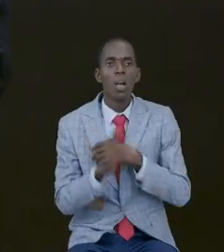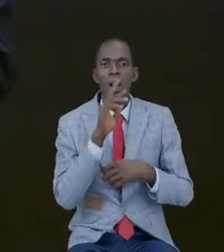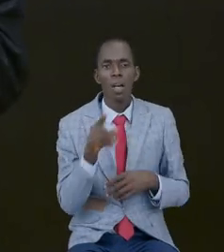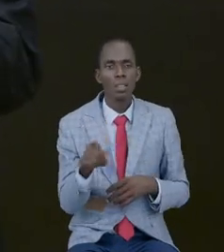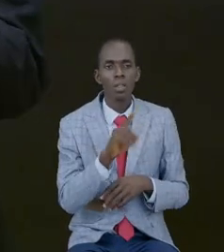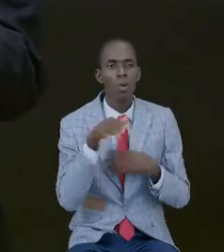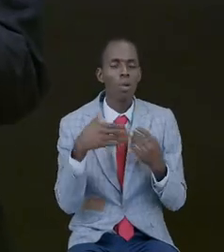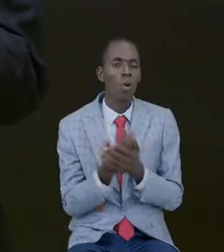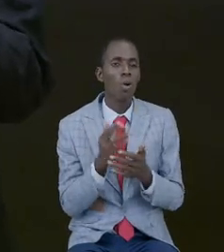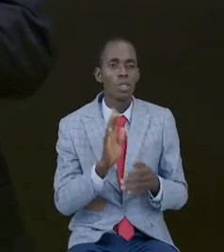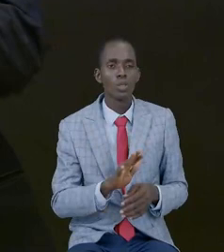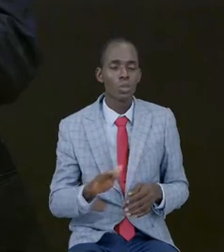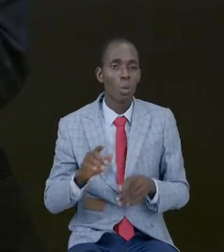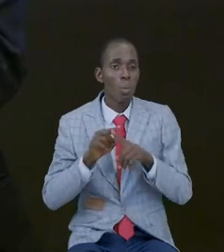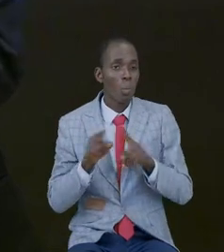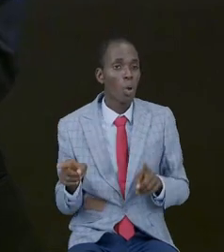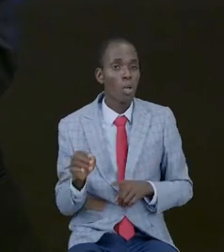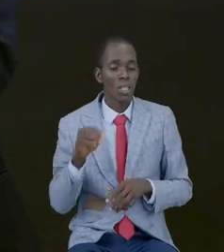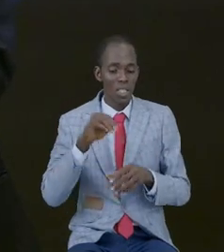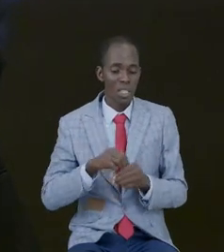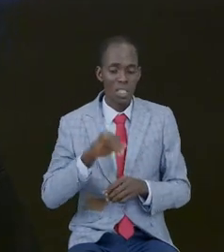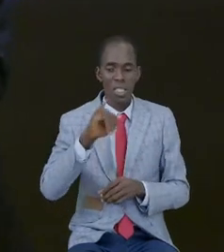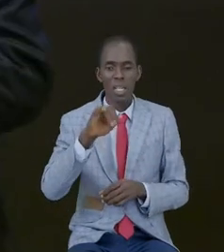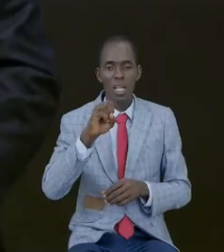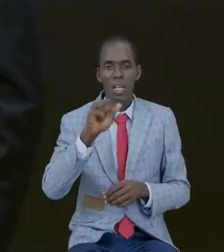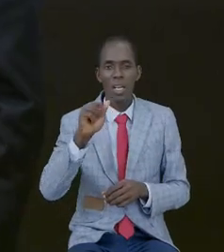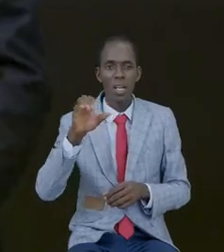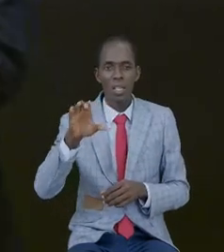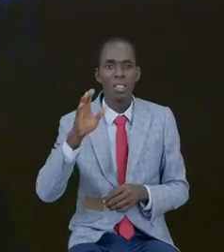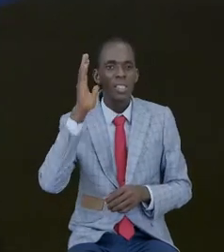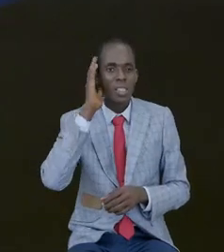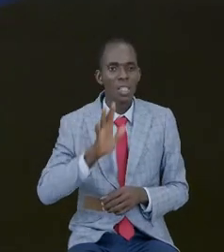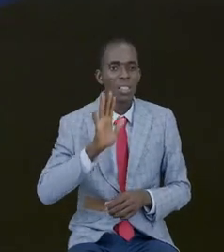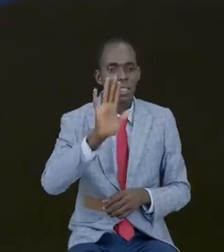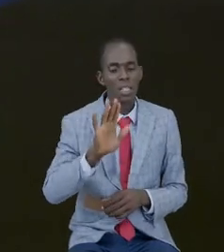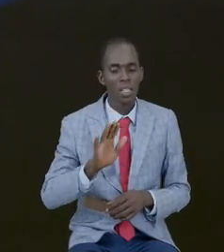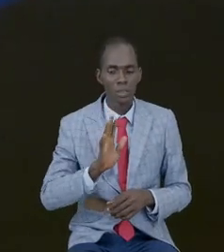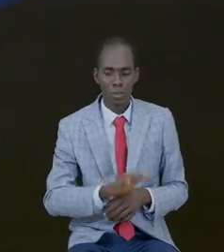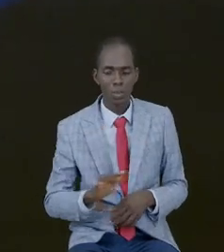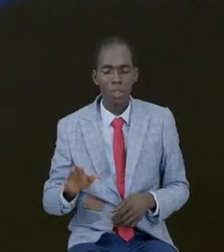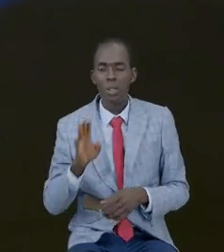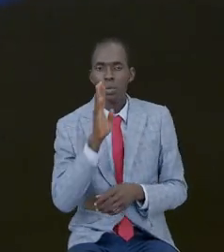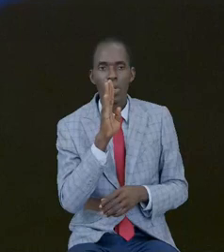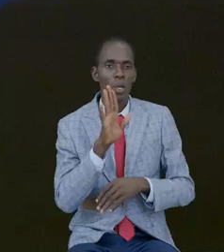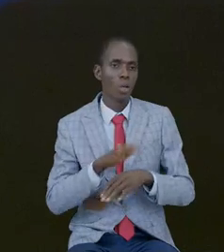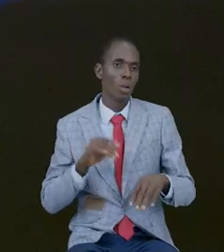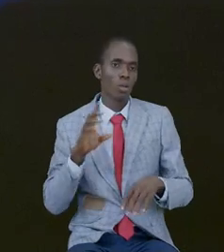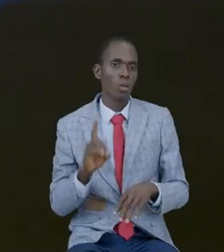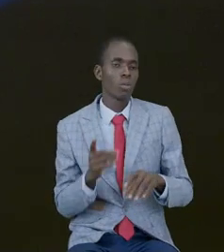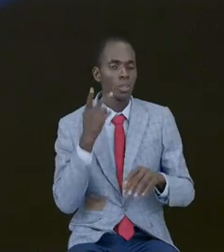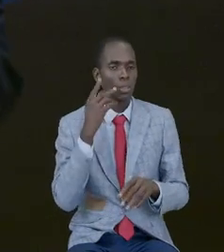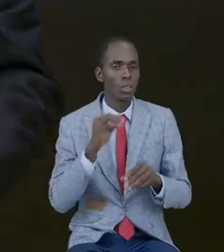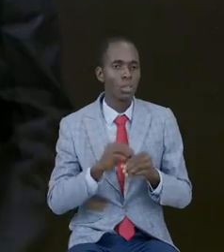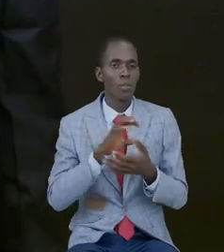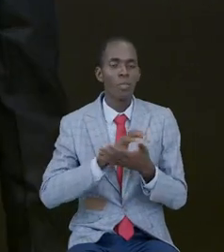bought in i seek shall thy seed be called it tells us in verse 8 in verse